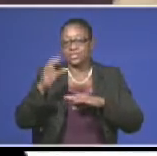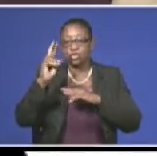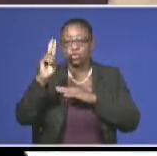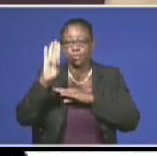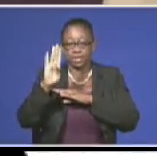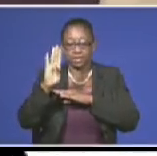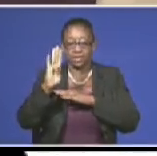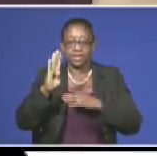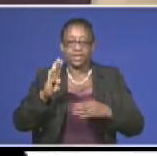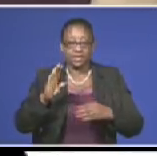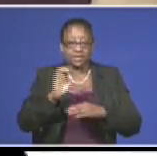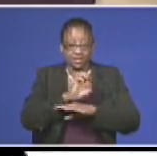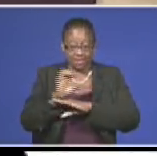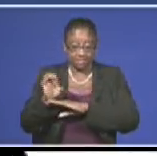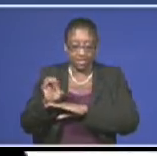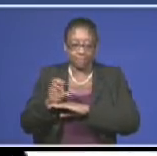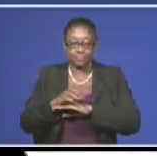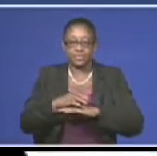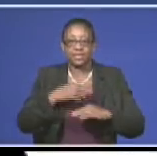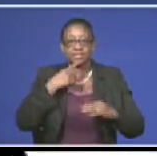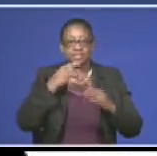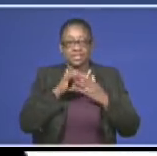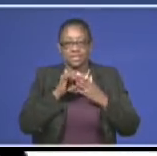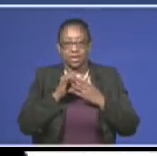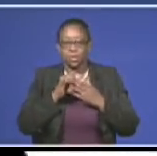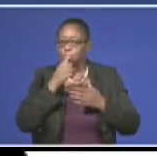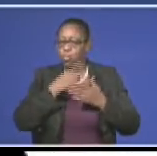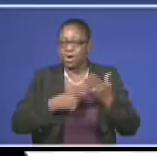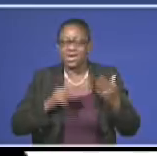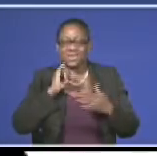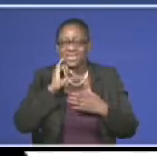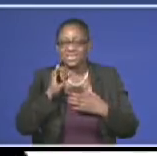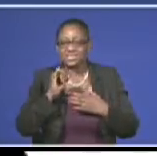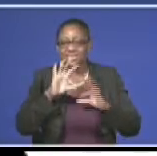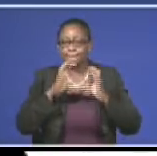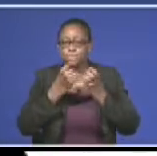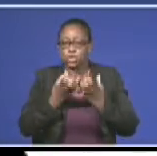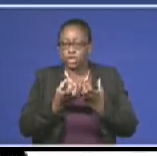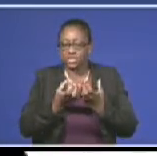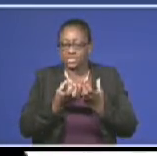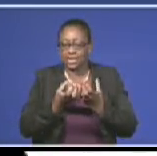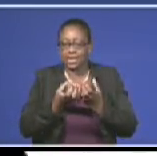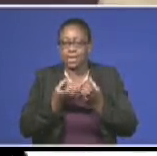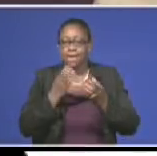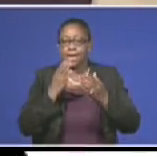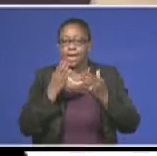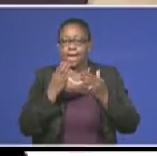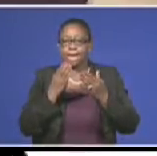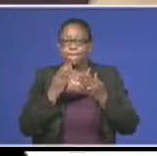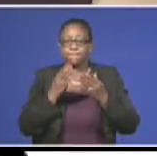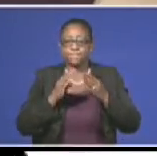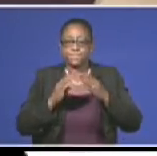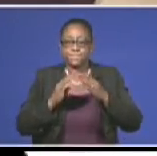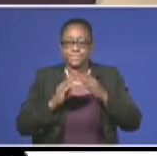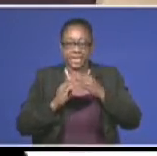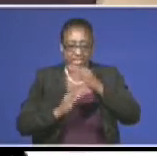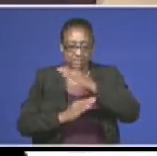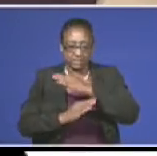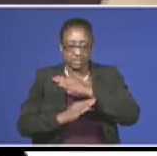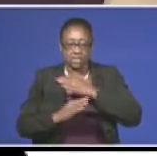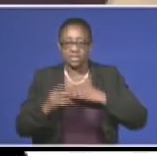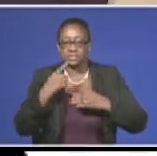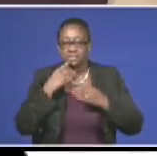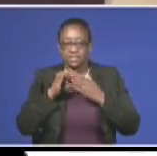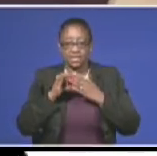evening to you both. Good evening. Community-based tourism, what does that mean? Ms. Johnson, I'll start with you. Well, it's